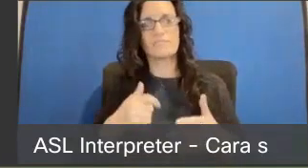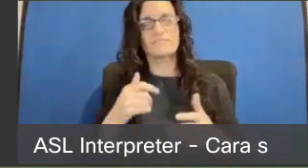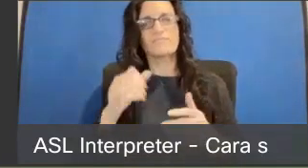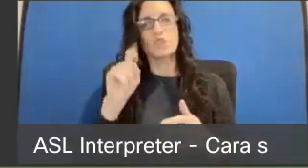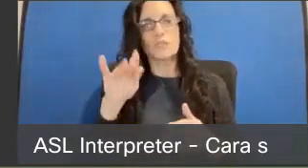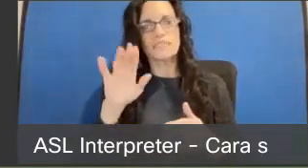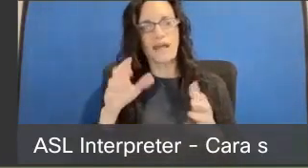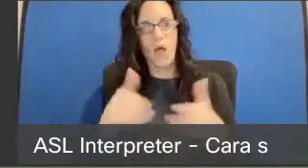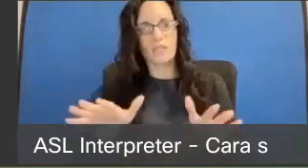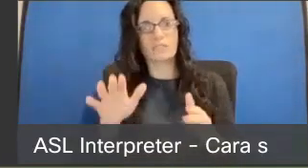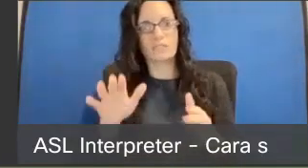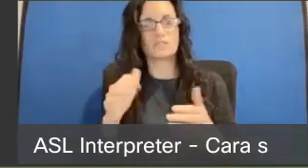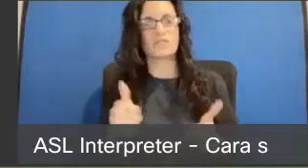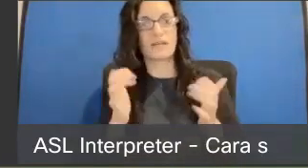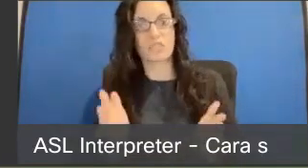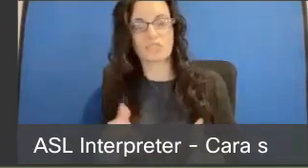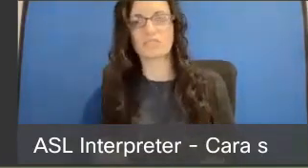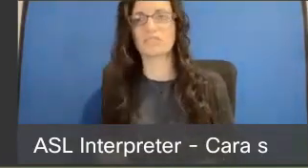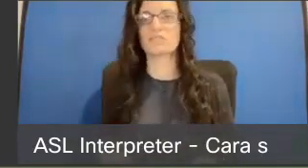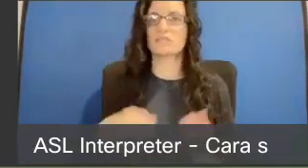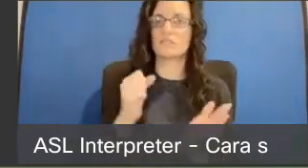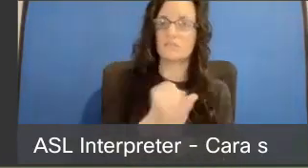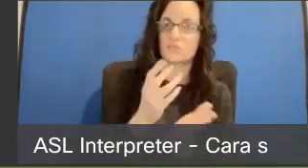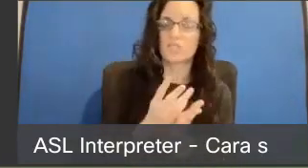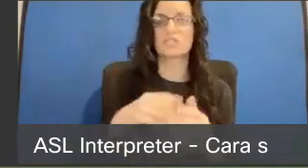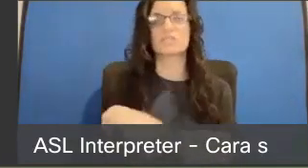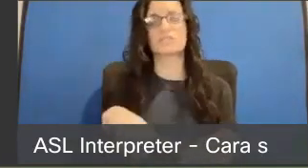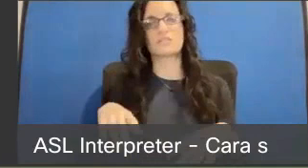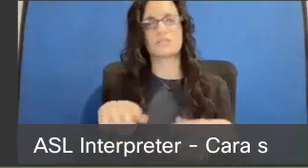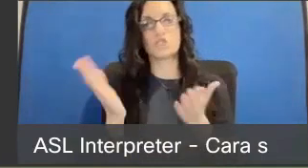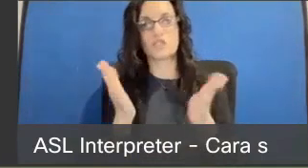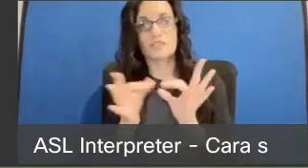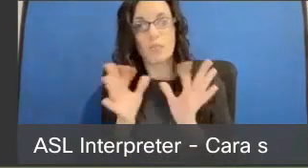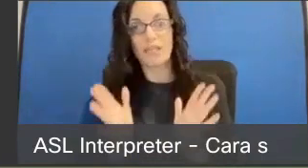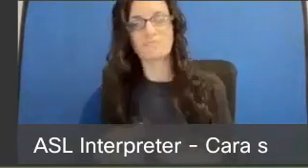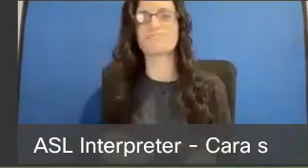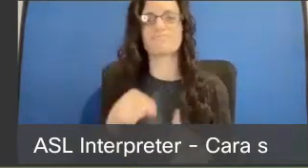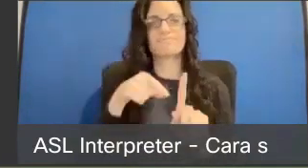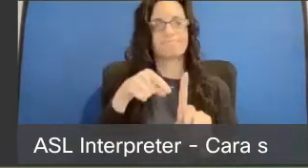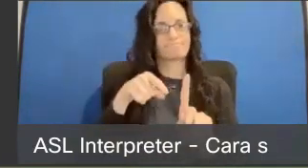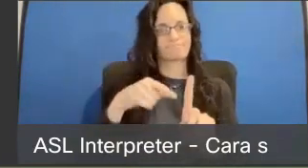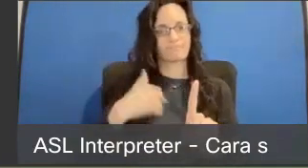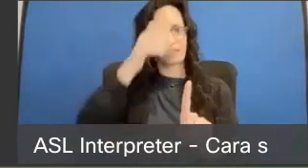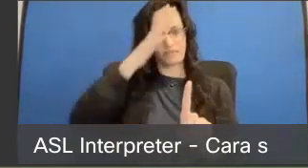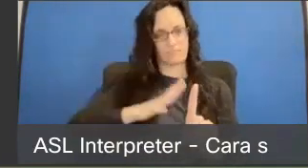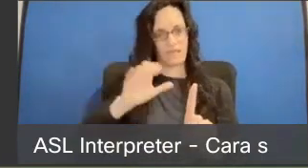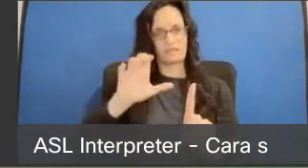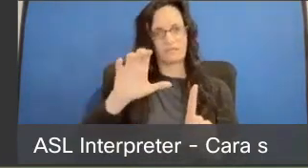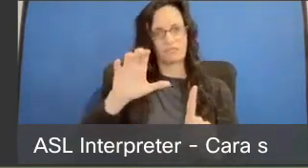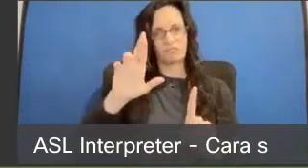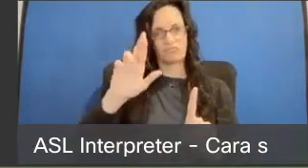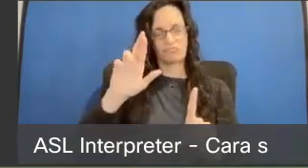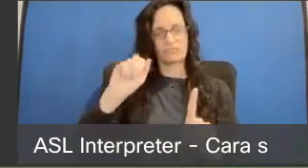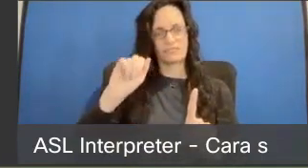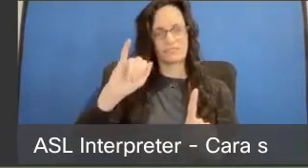teachers, service coordinators. And this young man who was there introduced himself, Craig Miller, said he's a suicide attempt